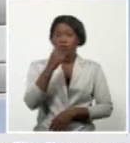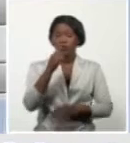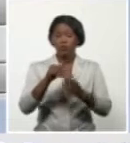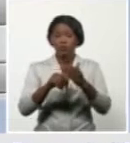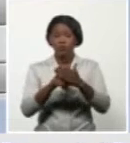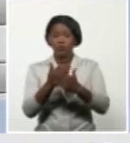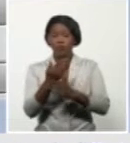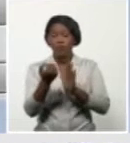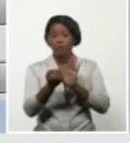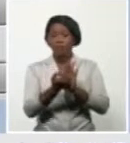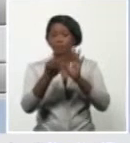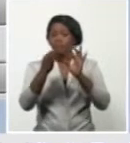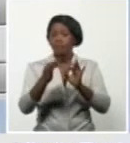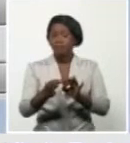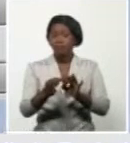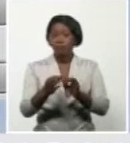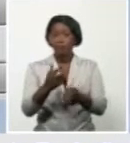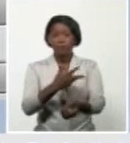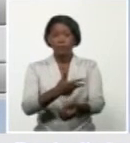107,950 people were diagnosed.